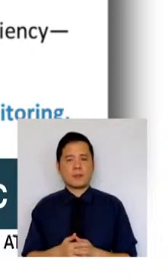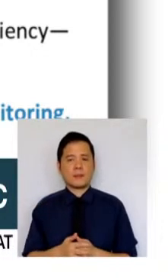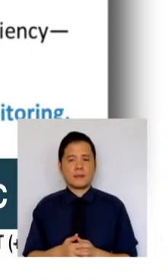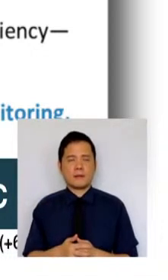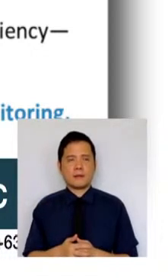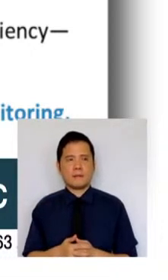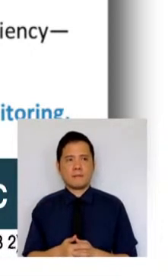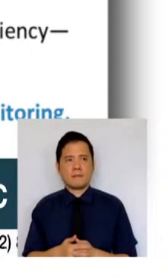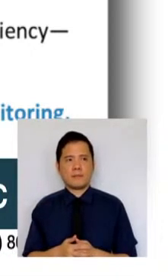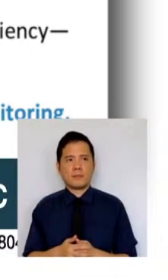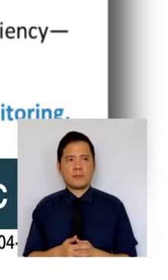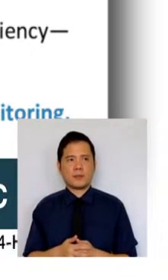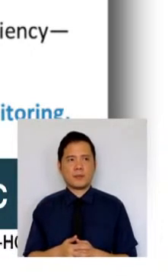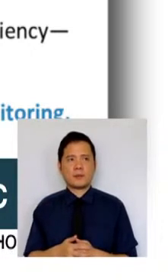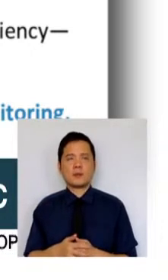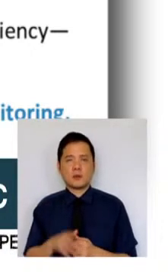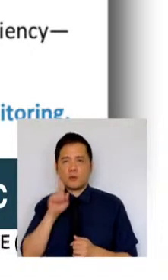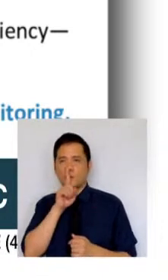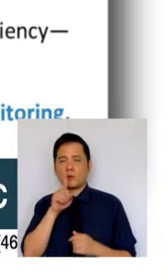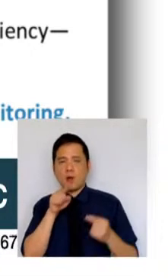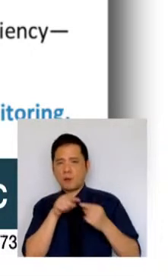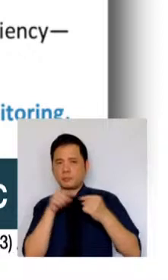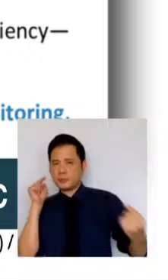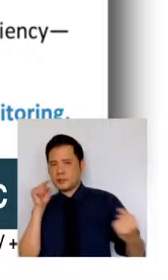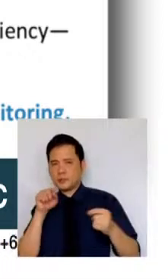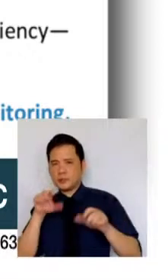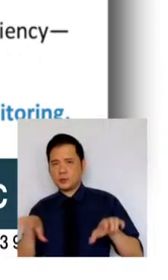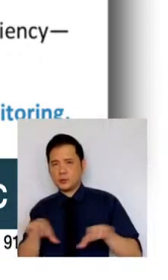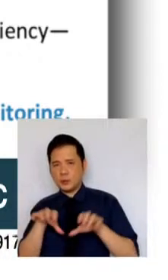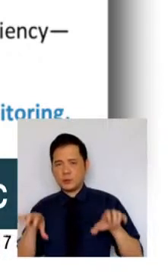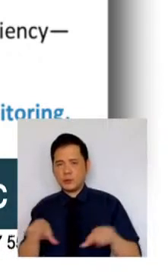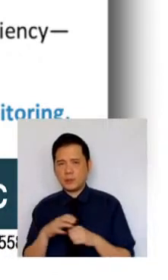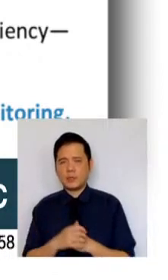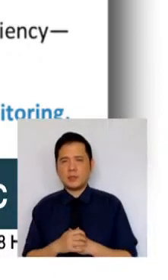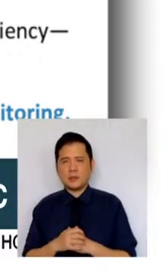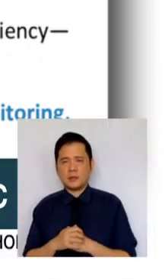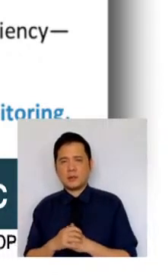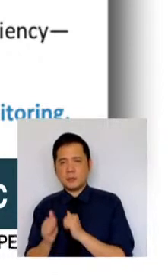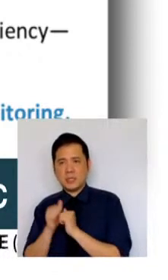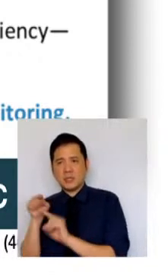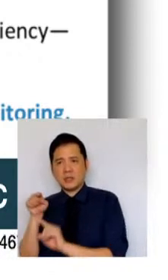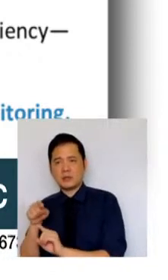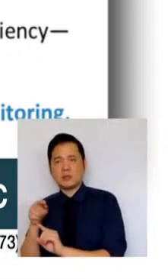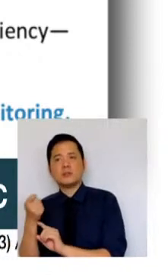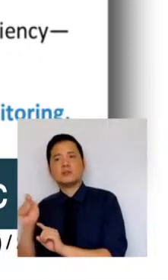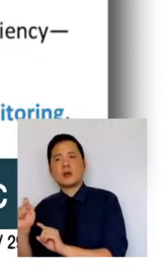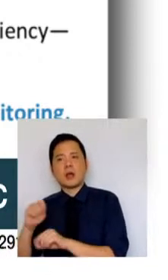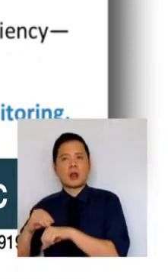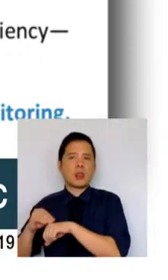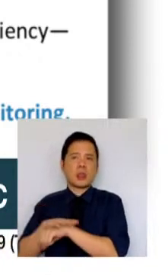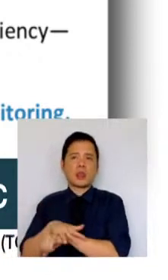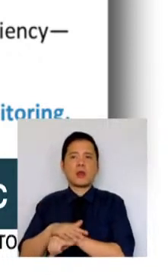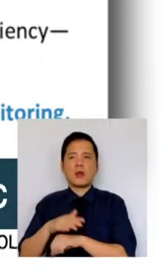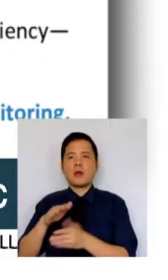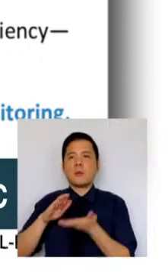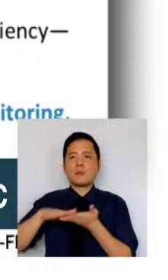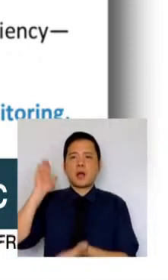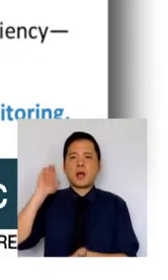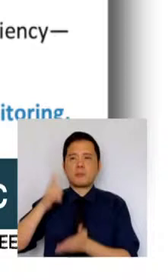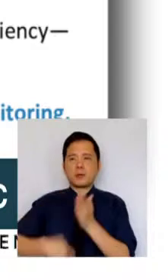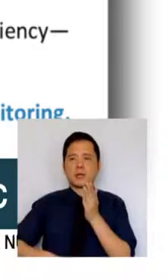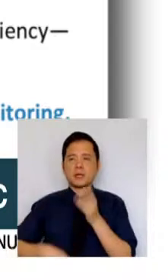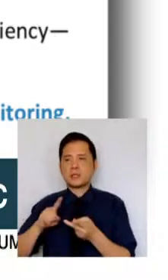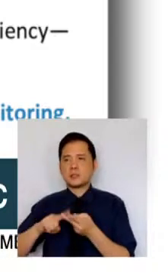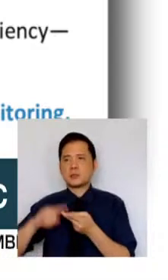would achieve that opposite thing, which is, you know, to raise prices, reduce the quality of the